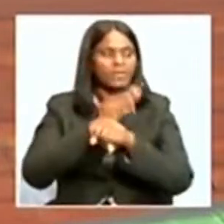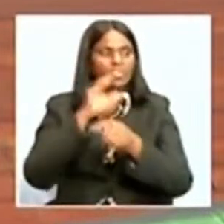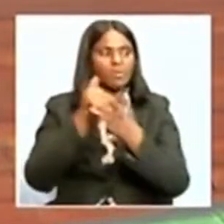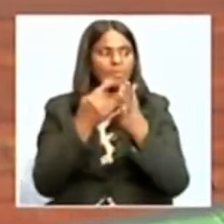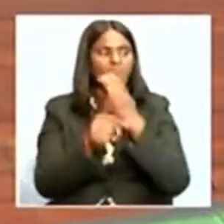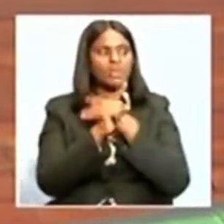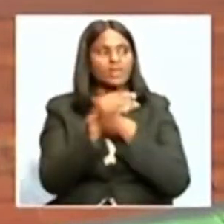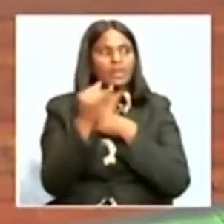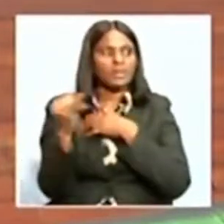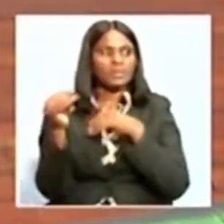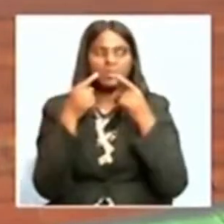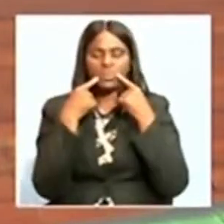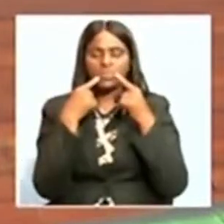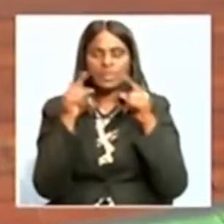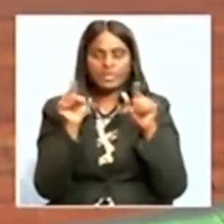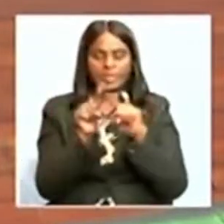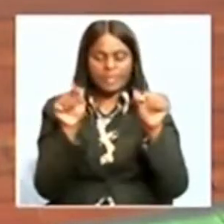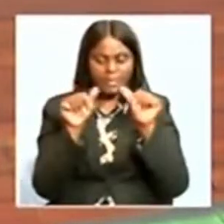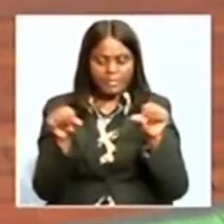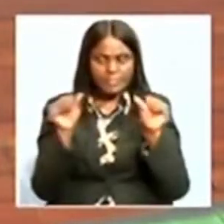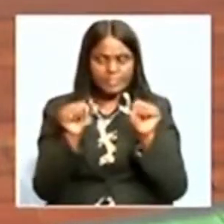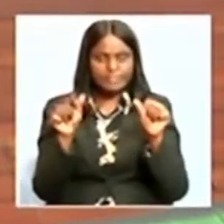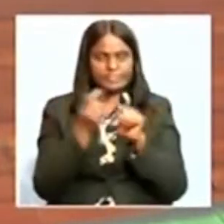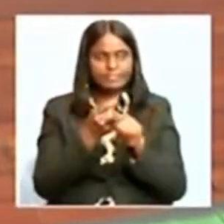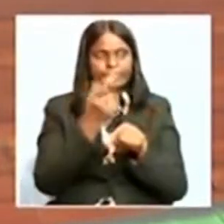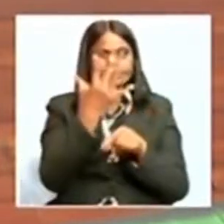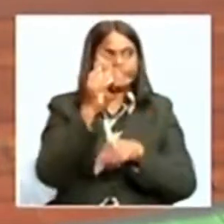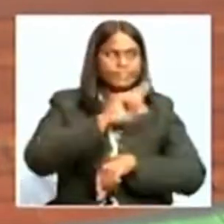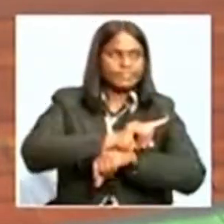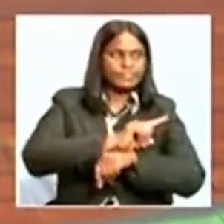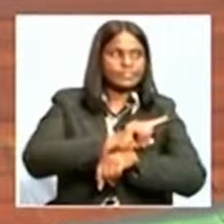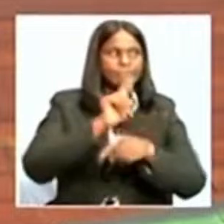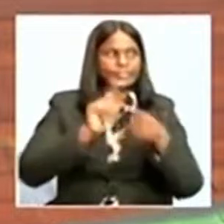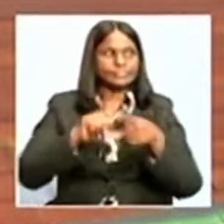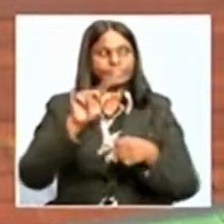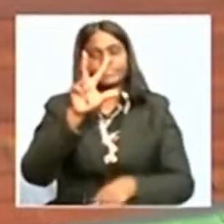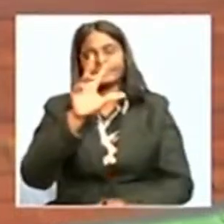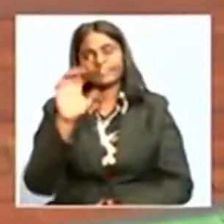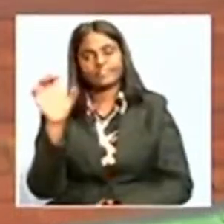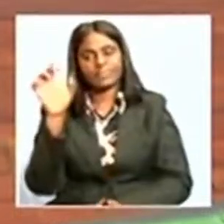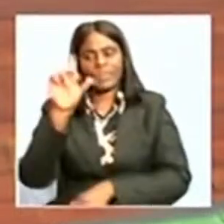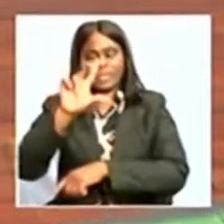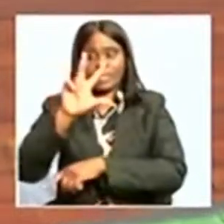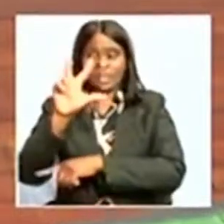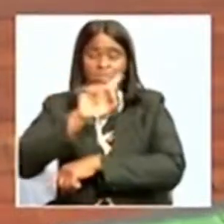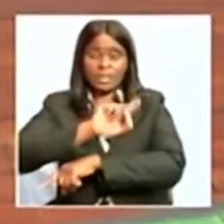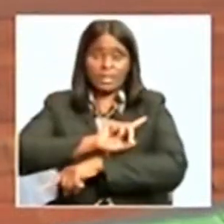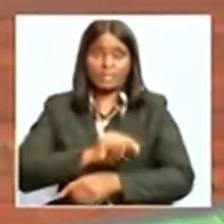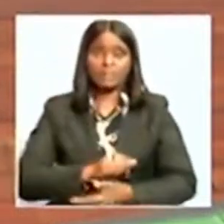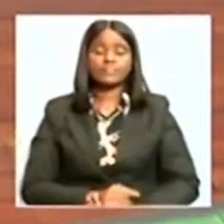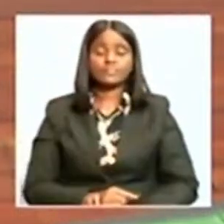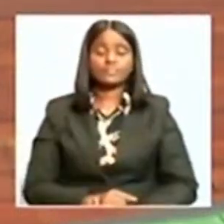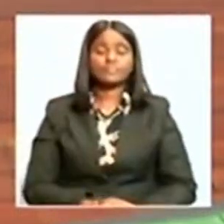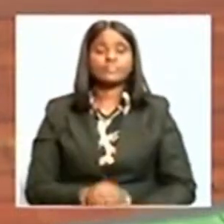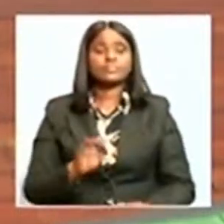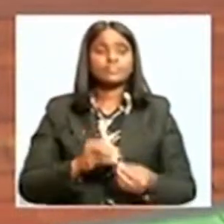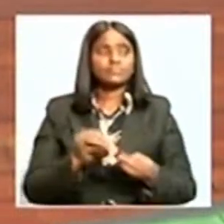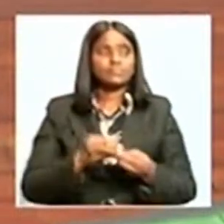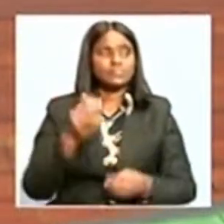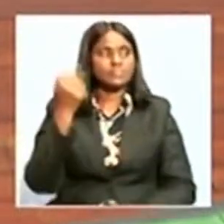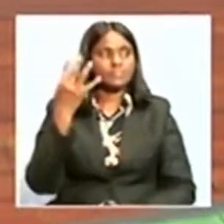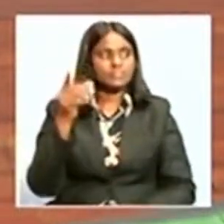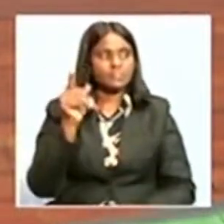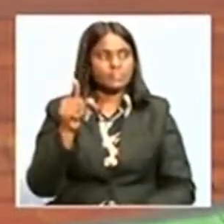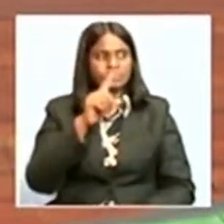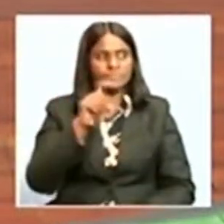issue of notice of assessment from 5 days to 3 days. Clause 14 amends